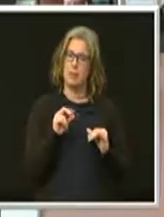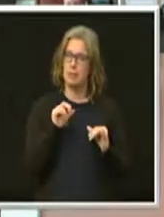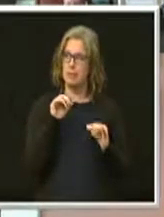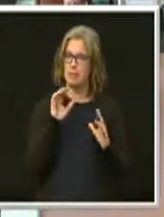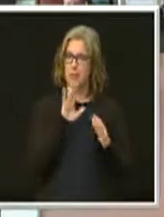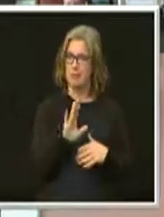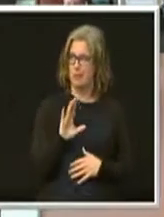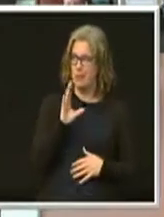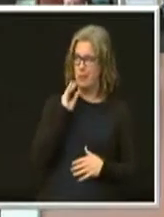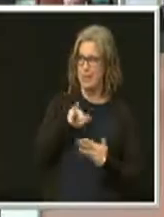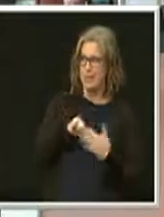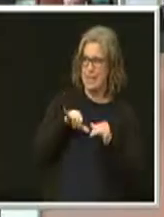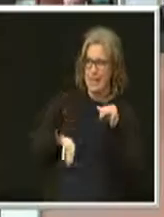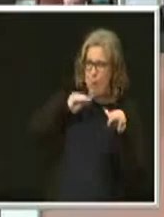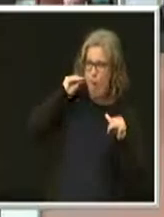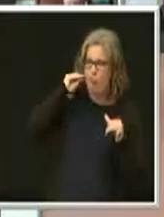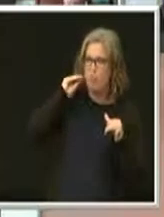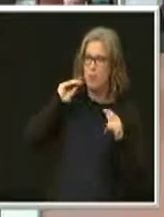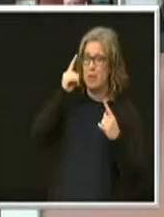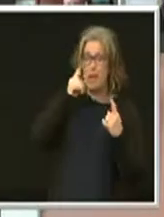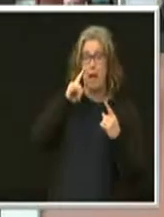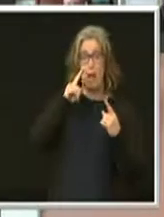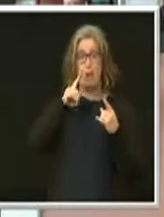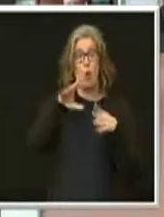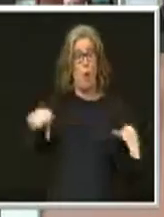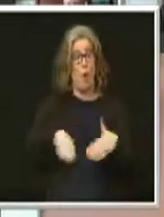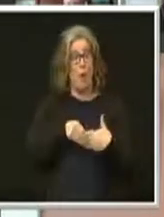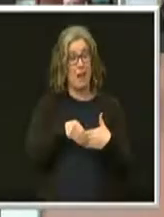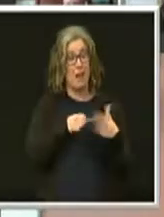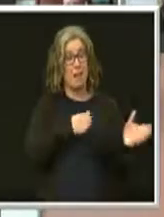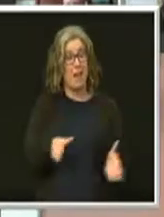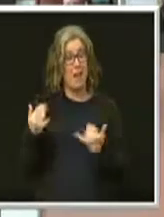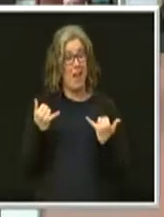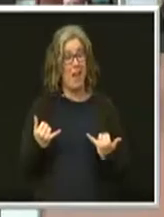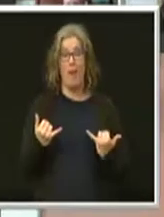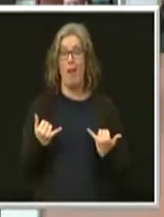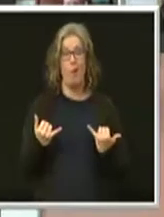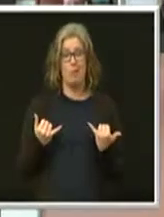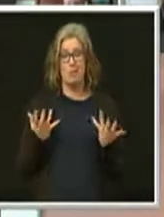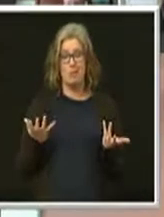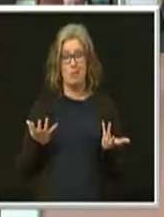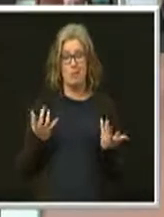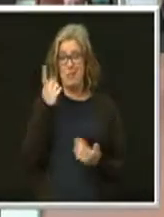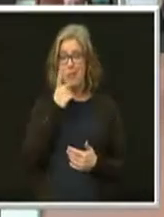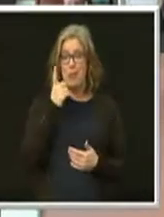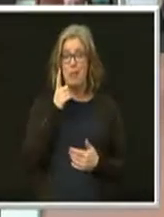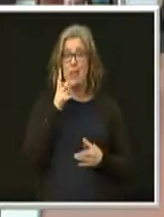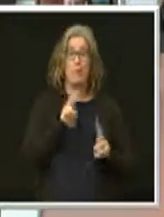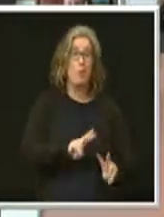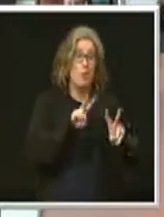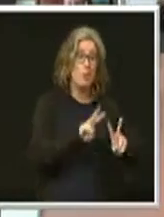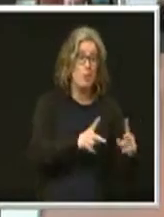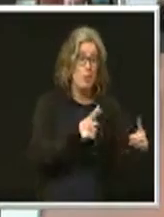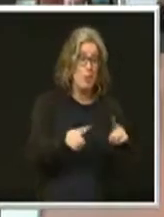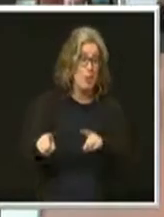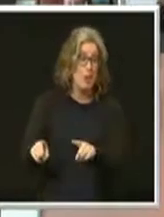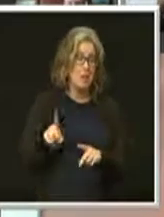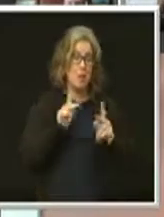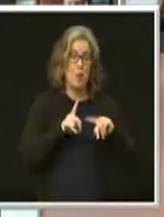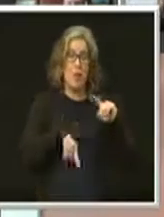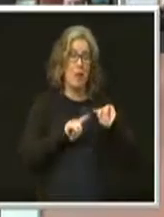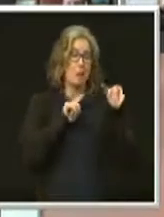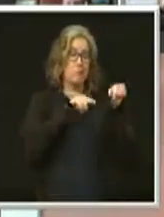of staying home. And when you think about the weddings that were planned right now, you think about the funerals that are taking place where people